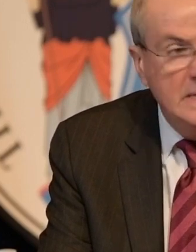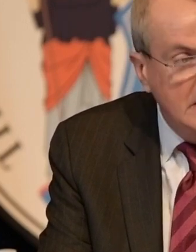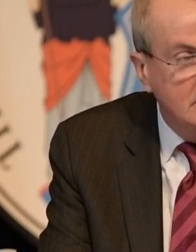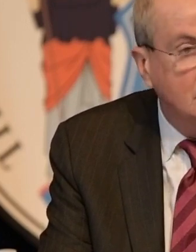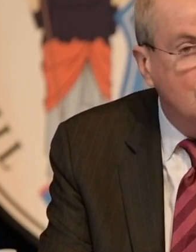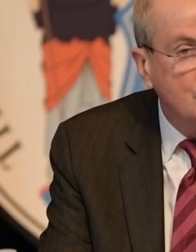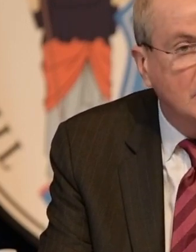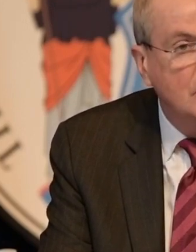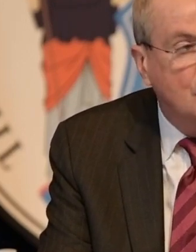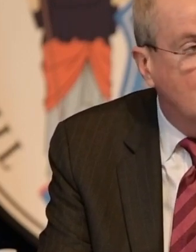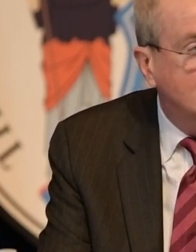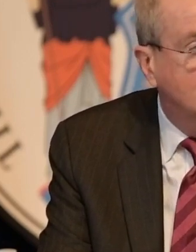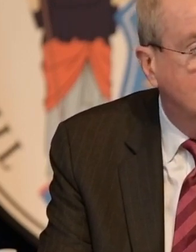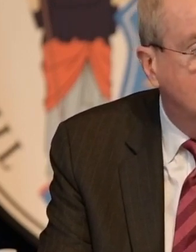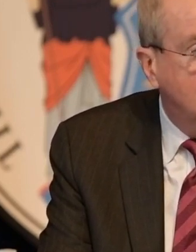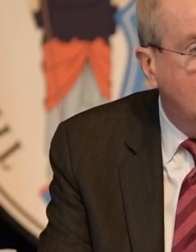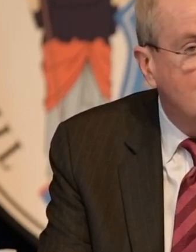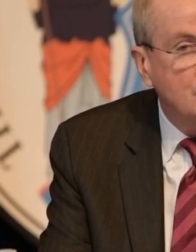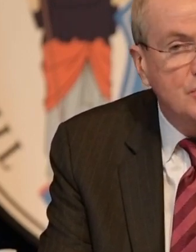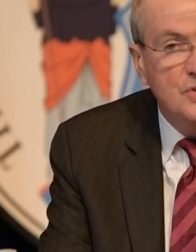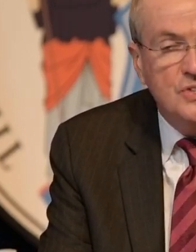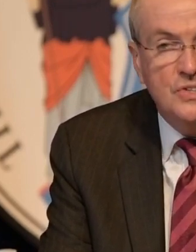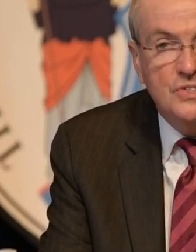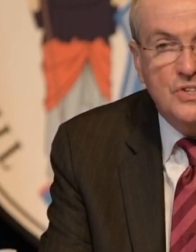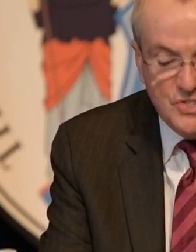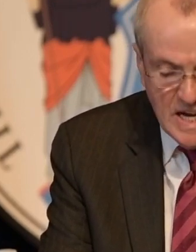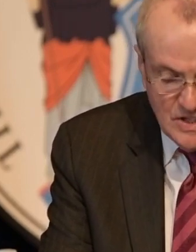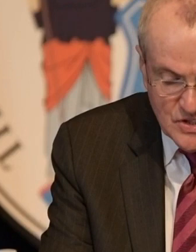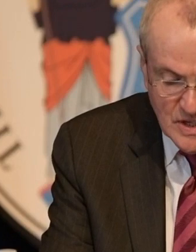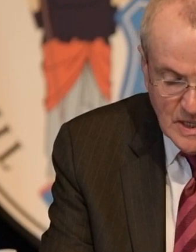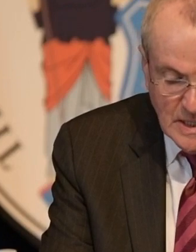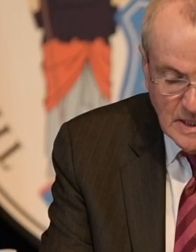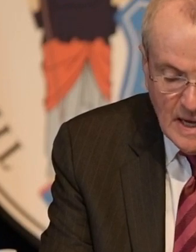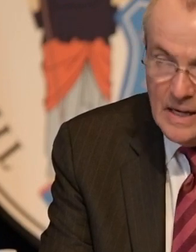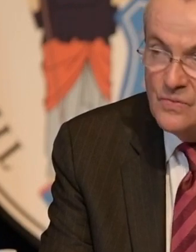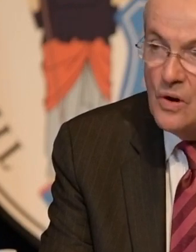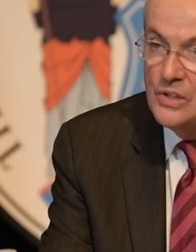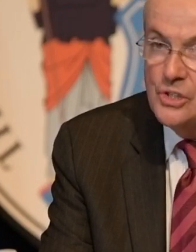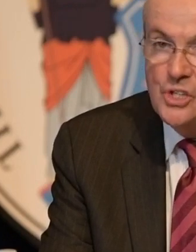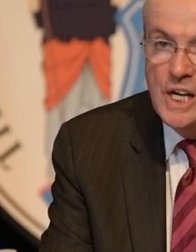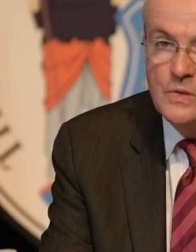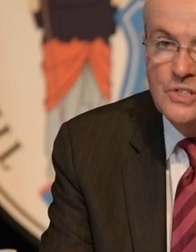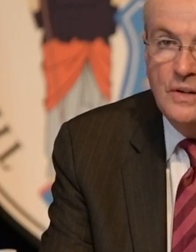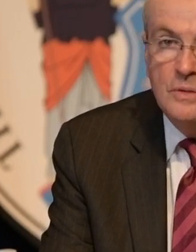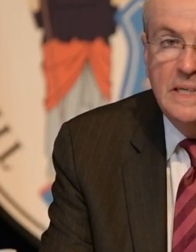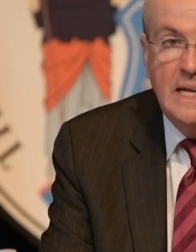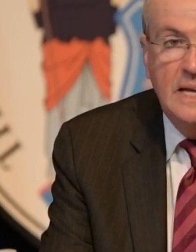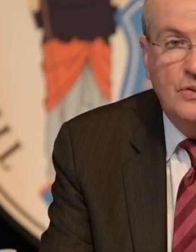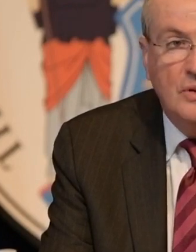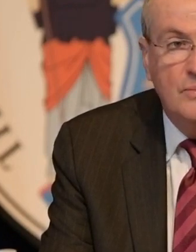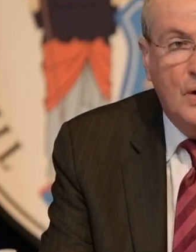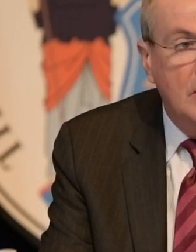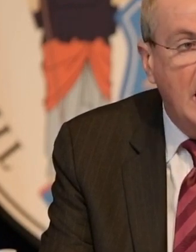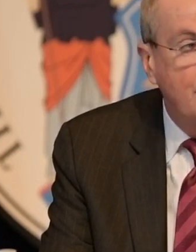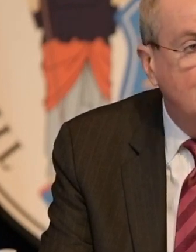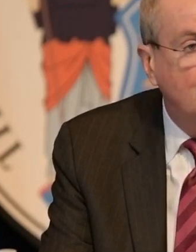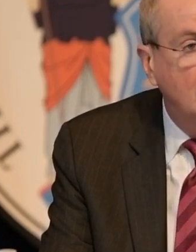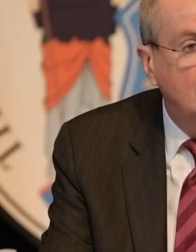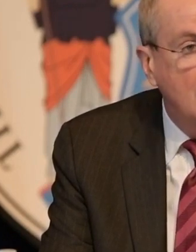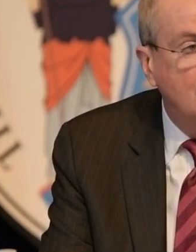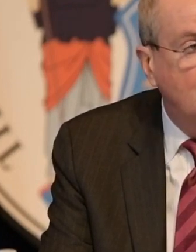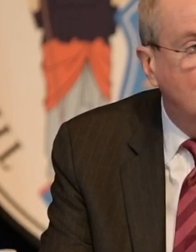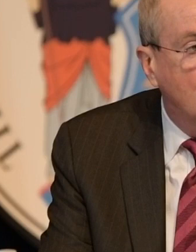we need urgently direct cash assistance to states. I had a very good exchange with Senator Menendez. I'm very happy